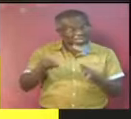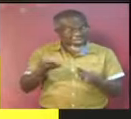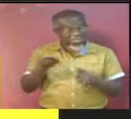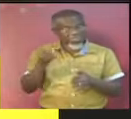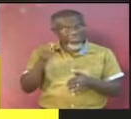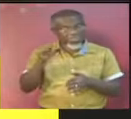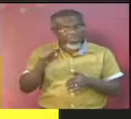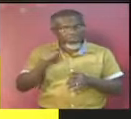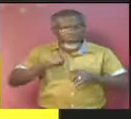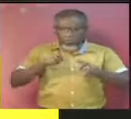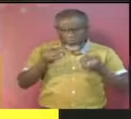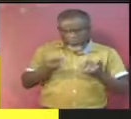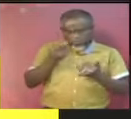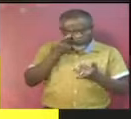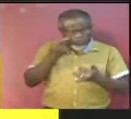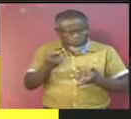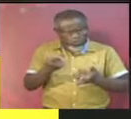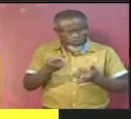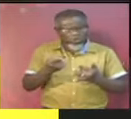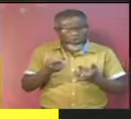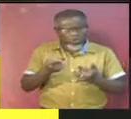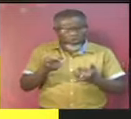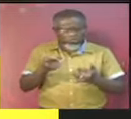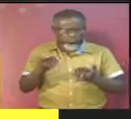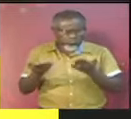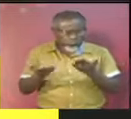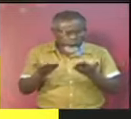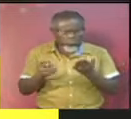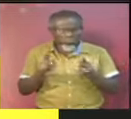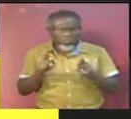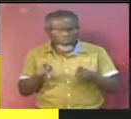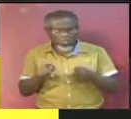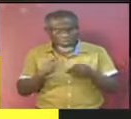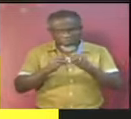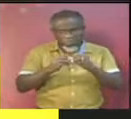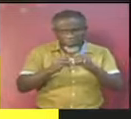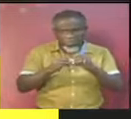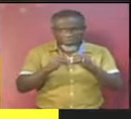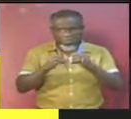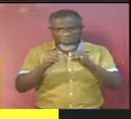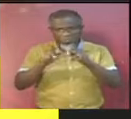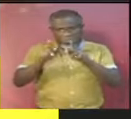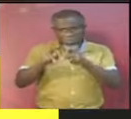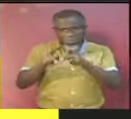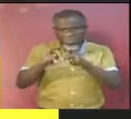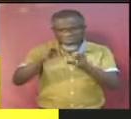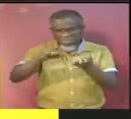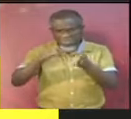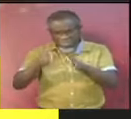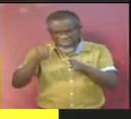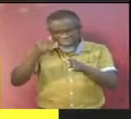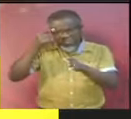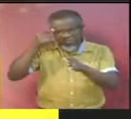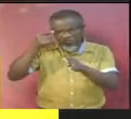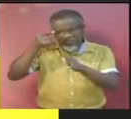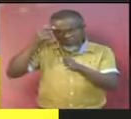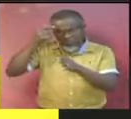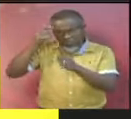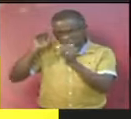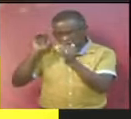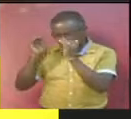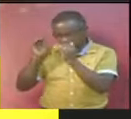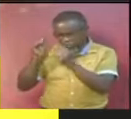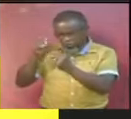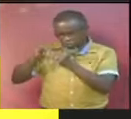at the infection fatality rate, which, as you know, is the number of deaths per infections, around that time, it